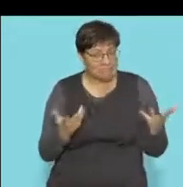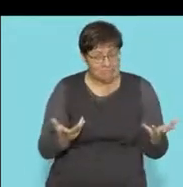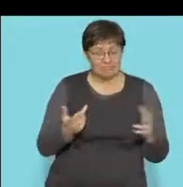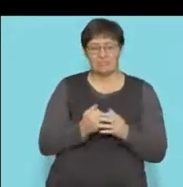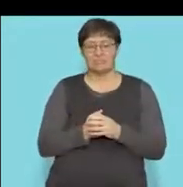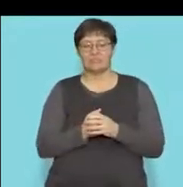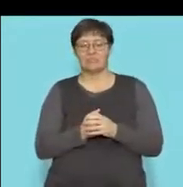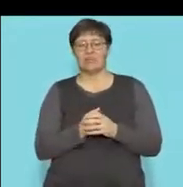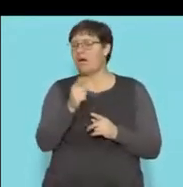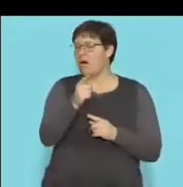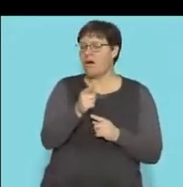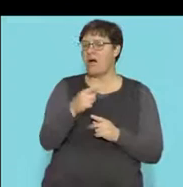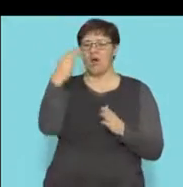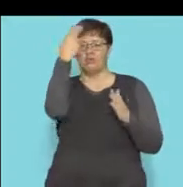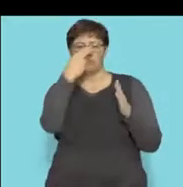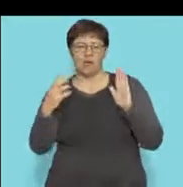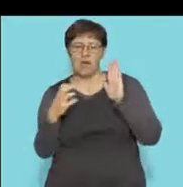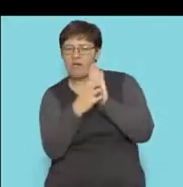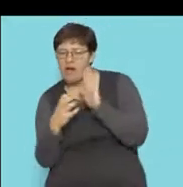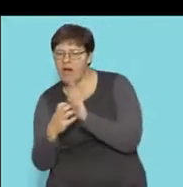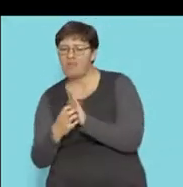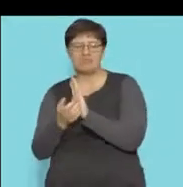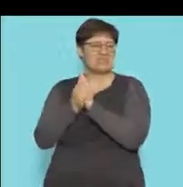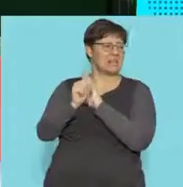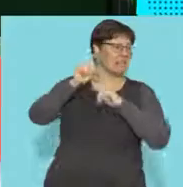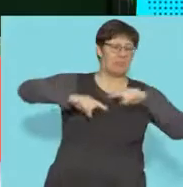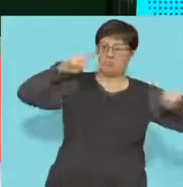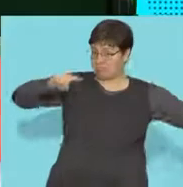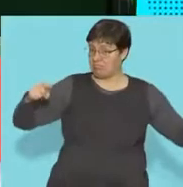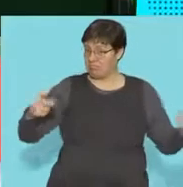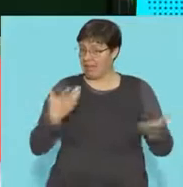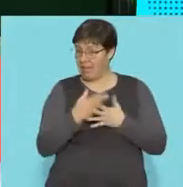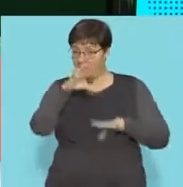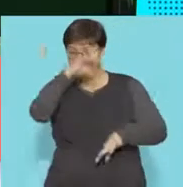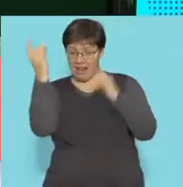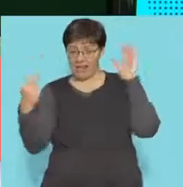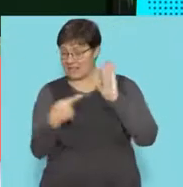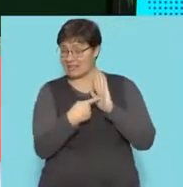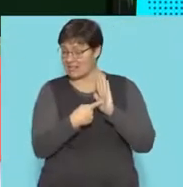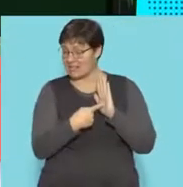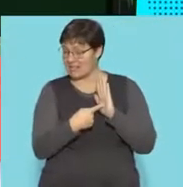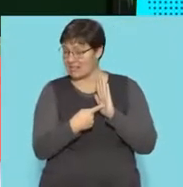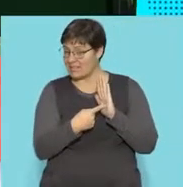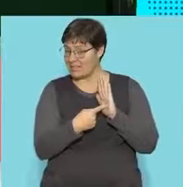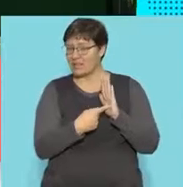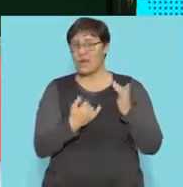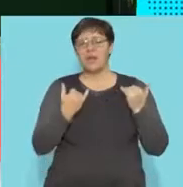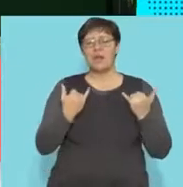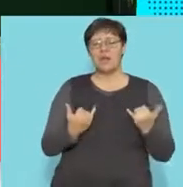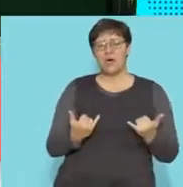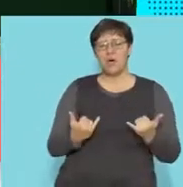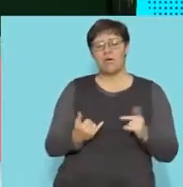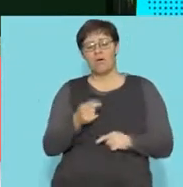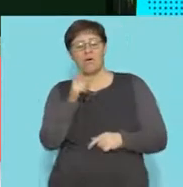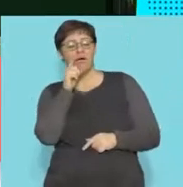You've even learnt some skills like drawing graphs and being able to analyze them. How are you going